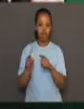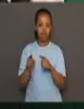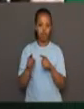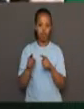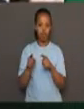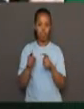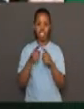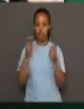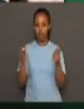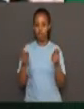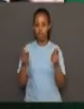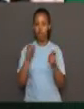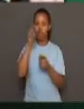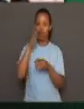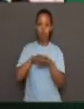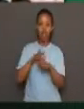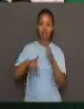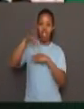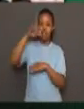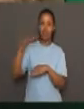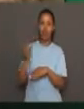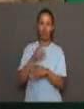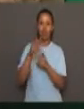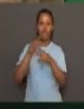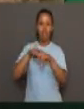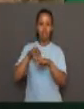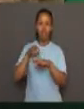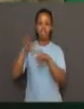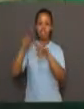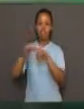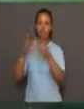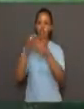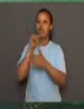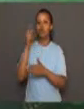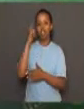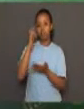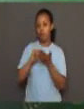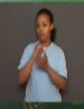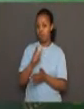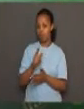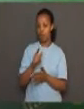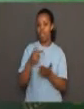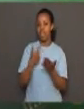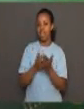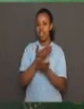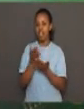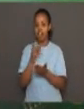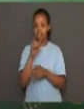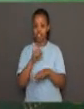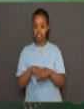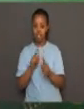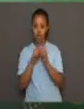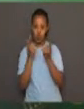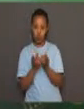their predator is unable to reach them when they are up high. We can see once the